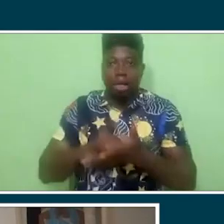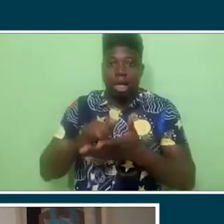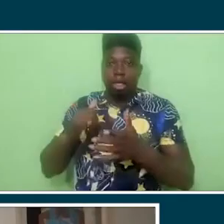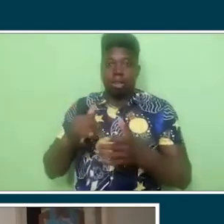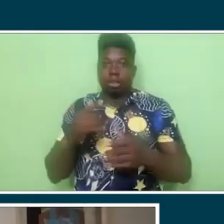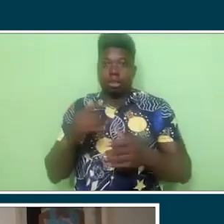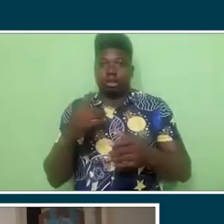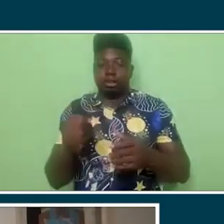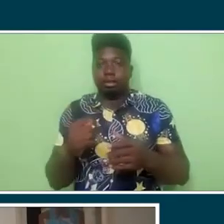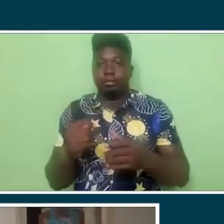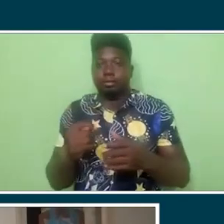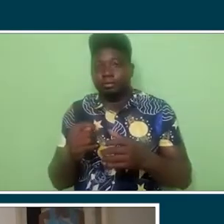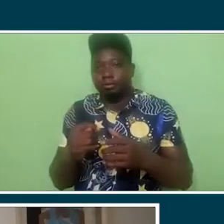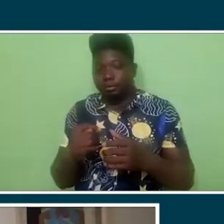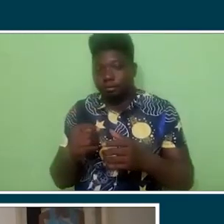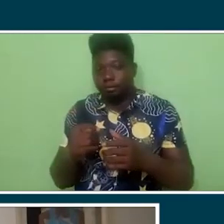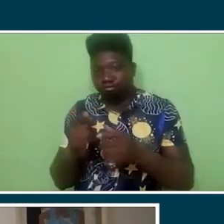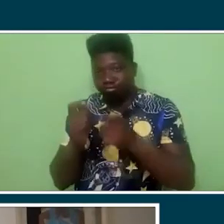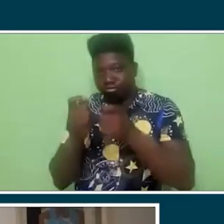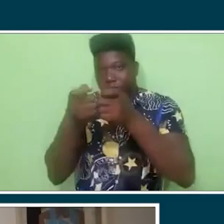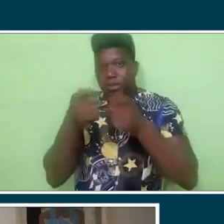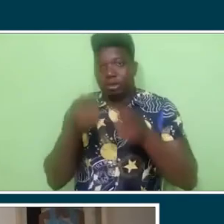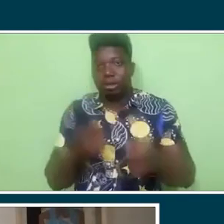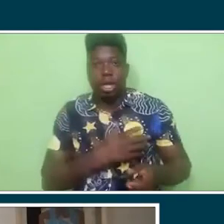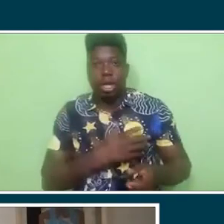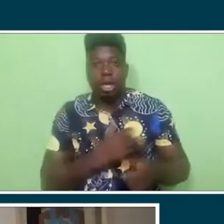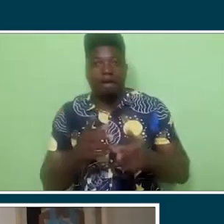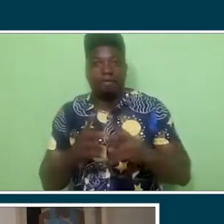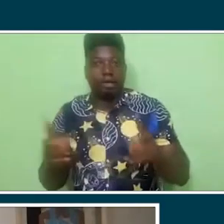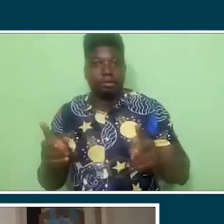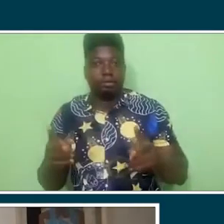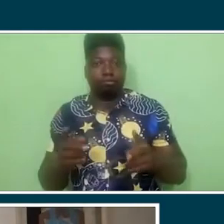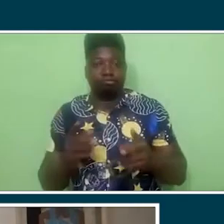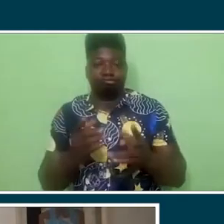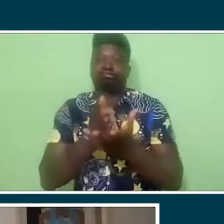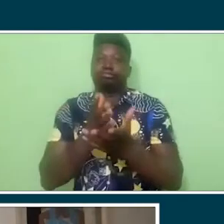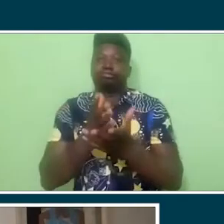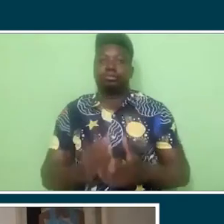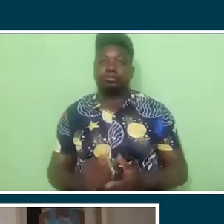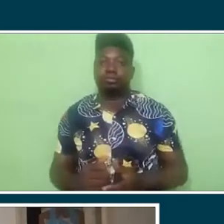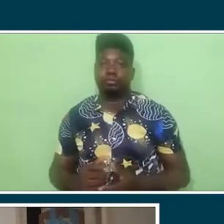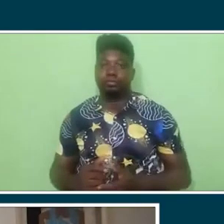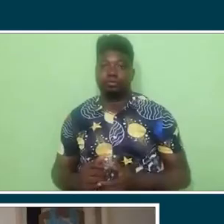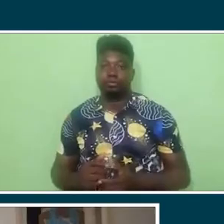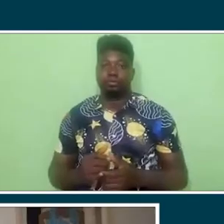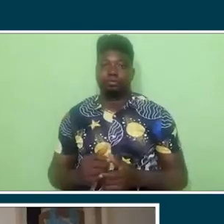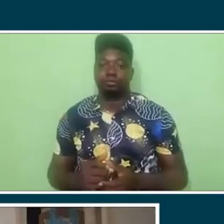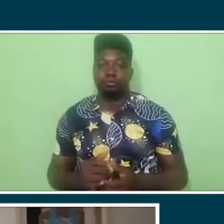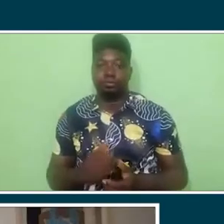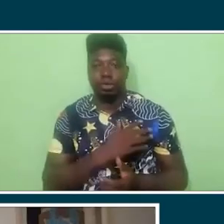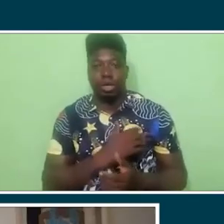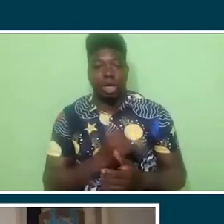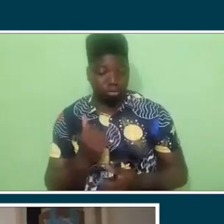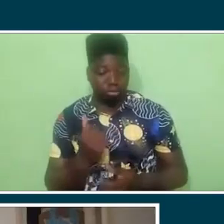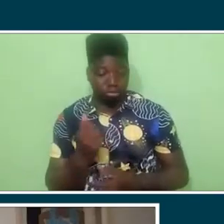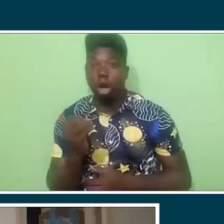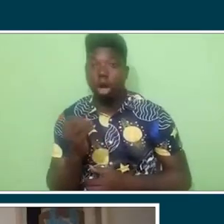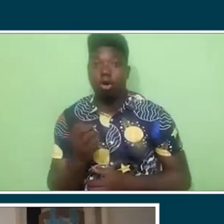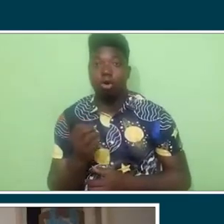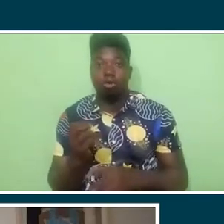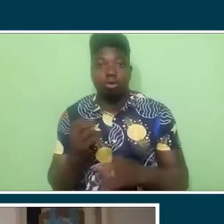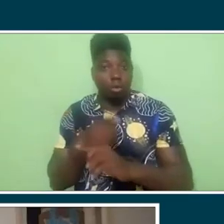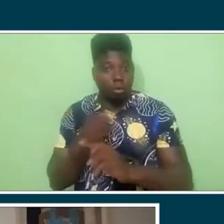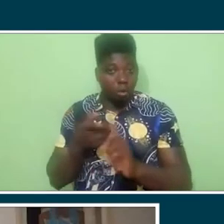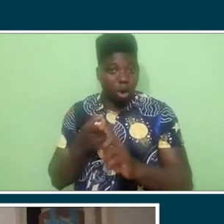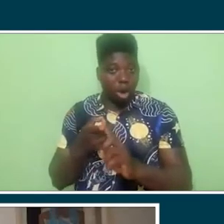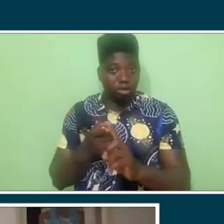to. I very much so mean spirit, freedom of the spirit. And so when